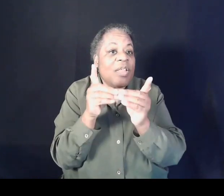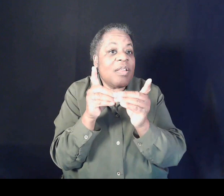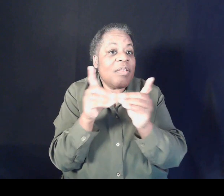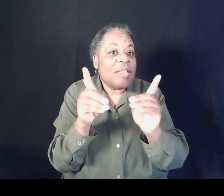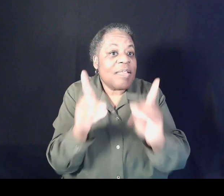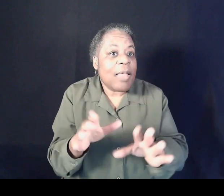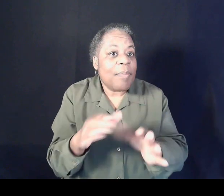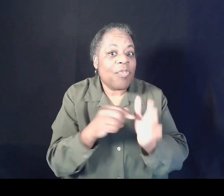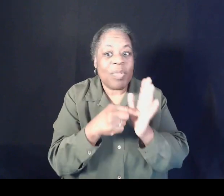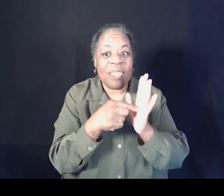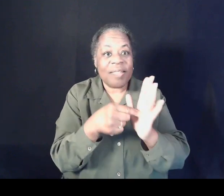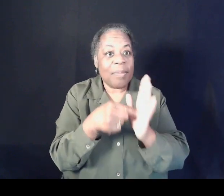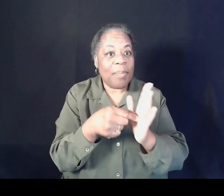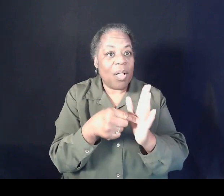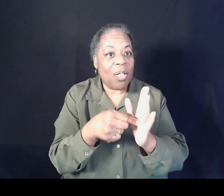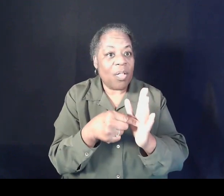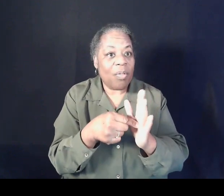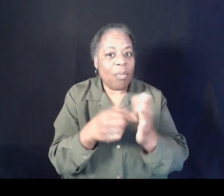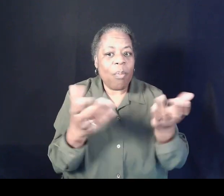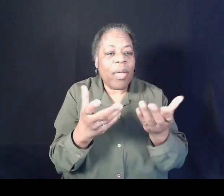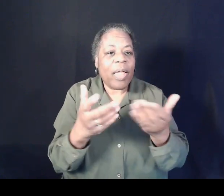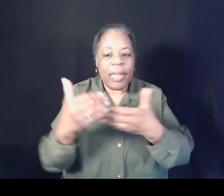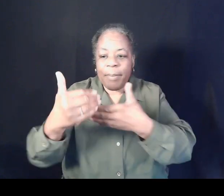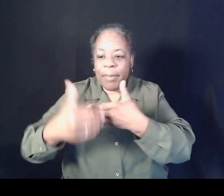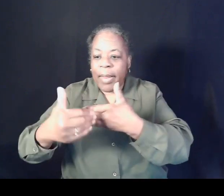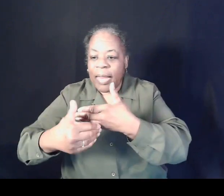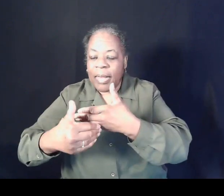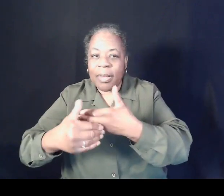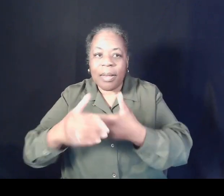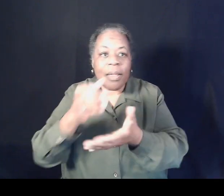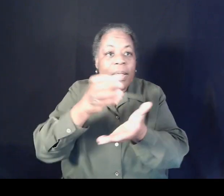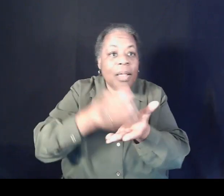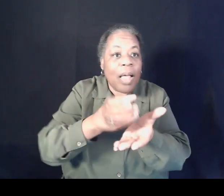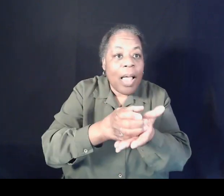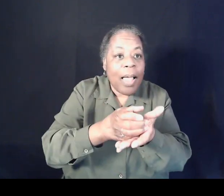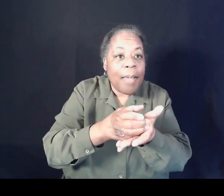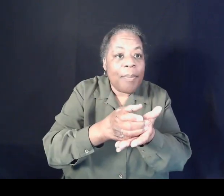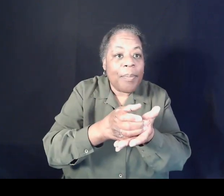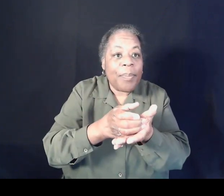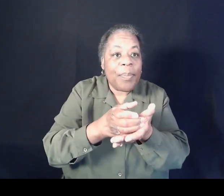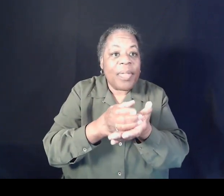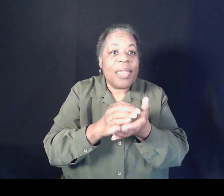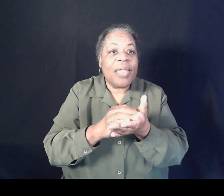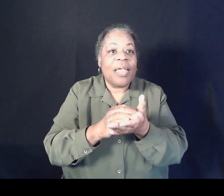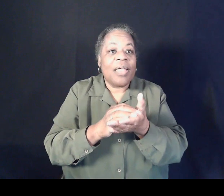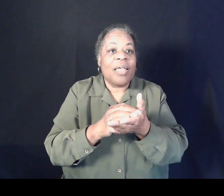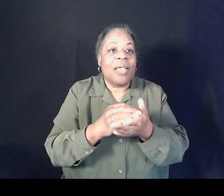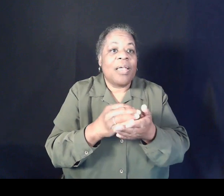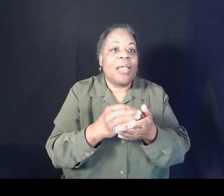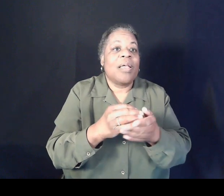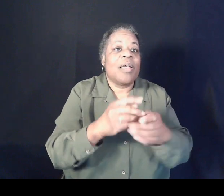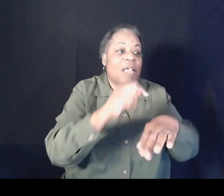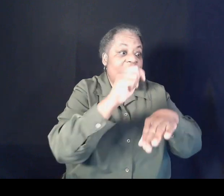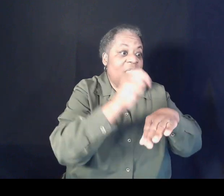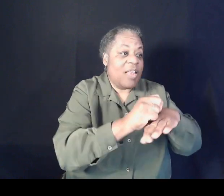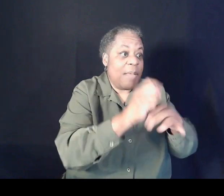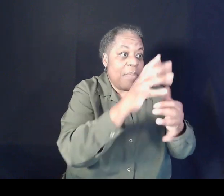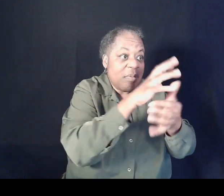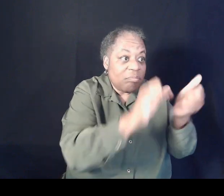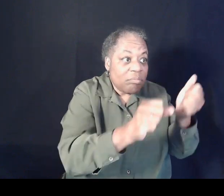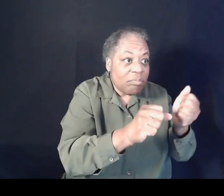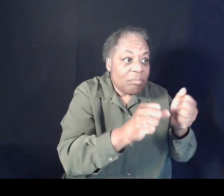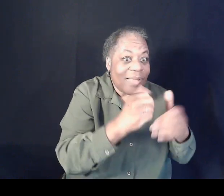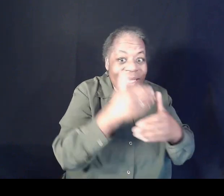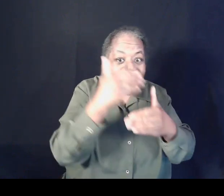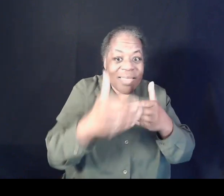symbol. And that was the bread and the cup. And he introduces that almost the day after he predicts the destruction of the